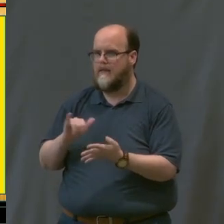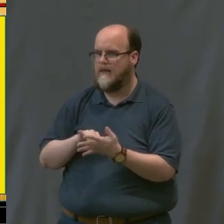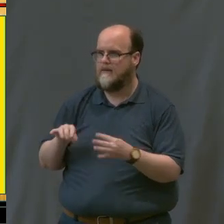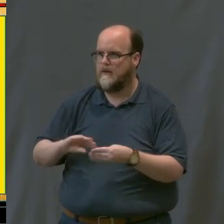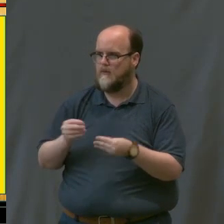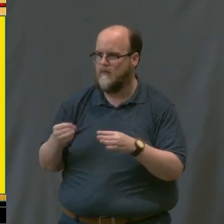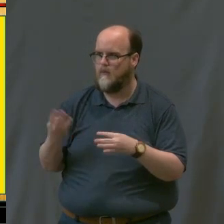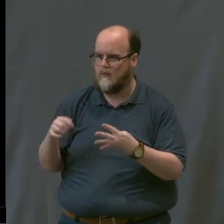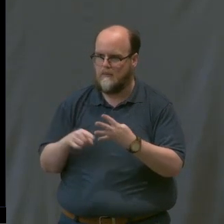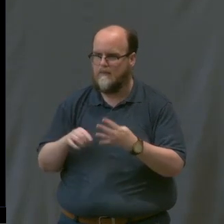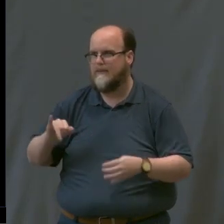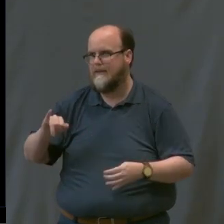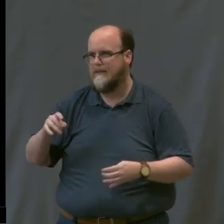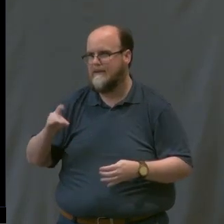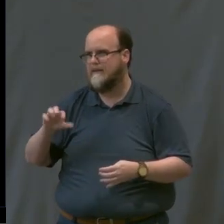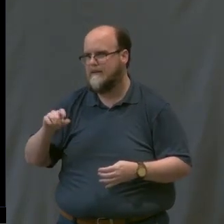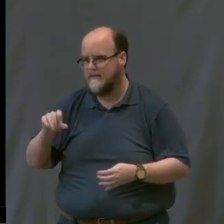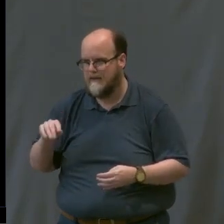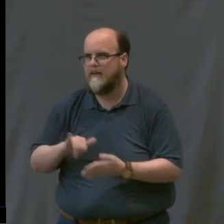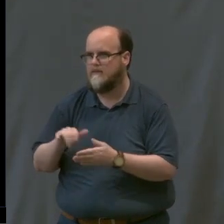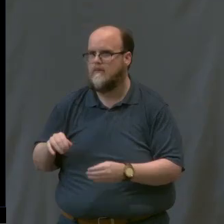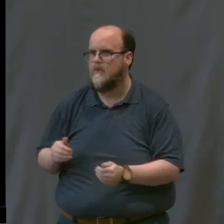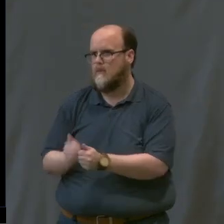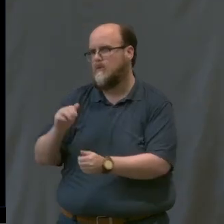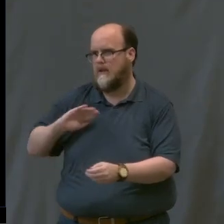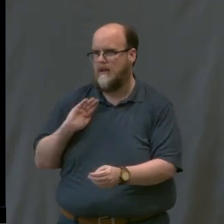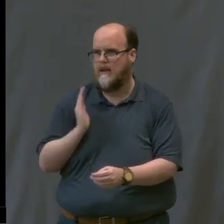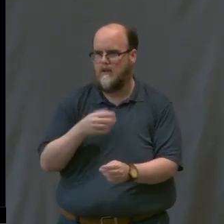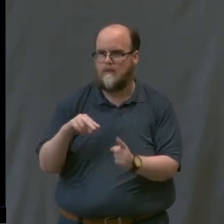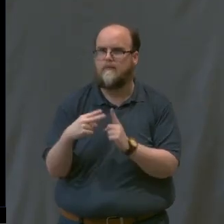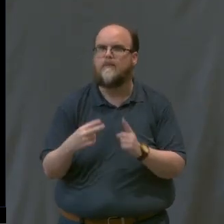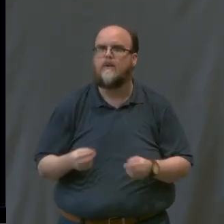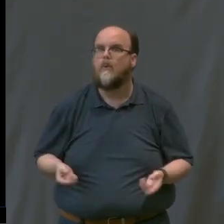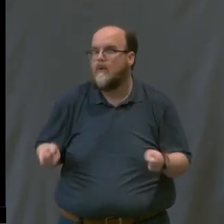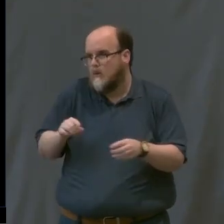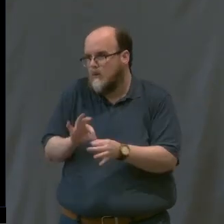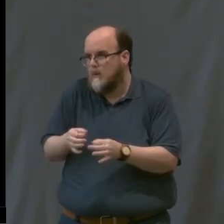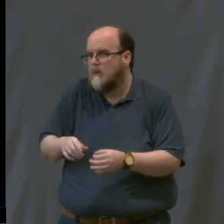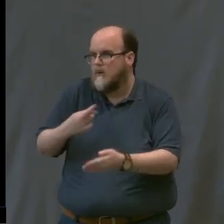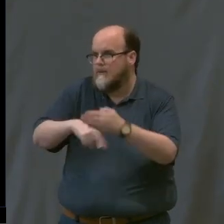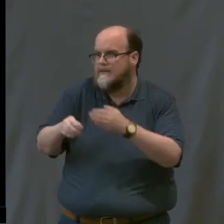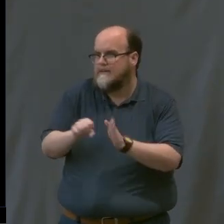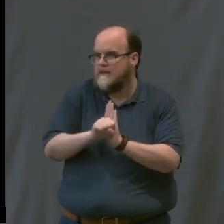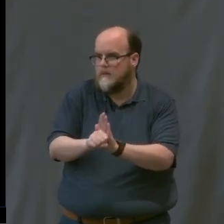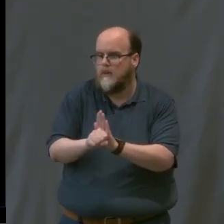Now, when you interpret a Revelation symbol, and I'm going to give you examples of this here in just a moment,